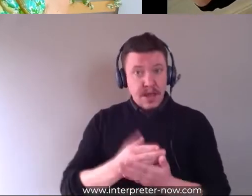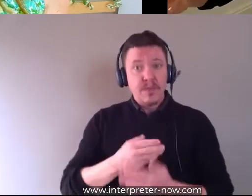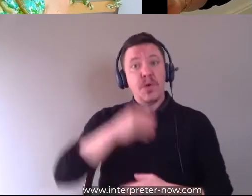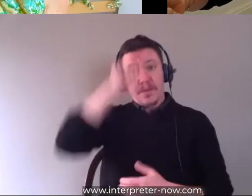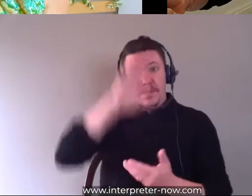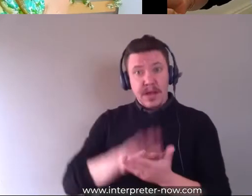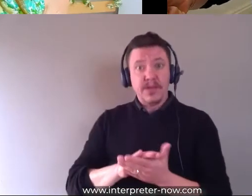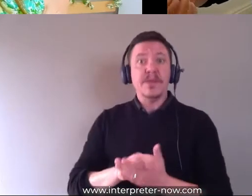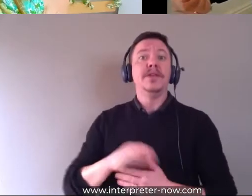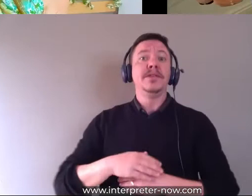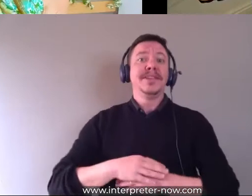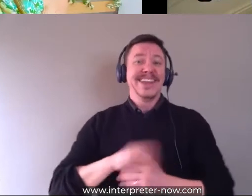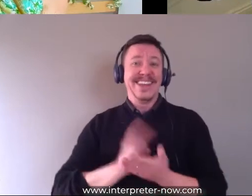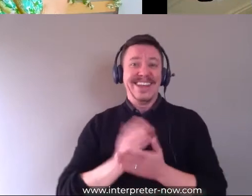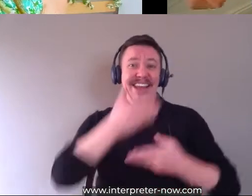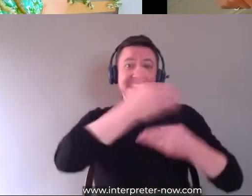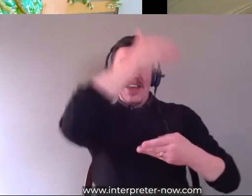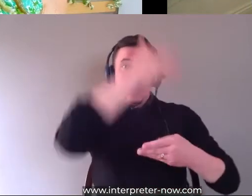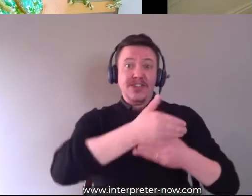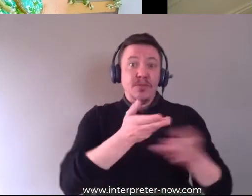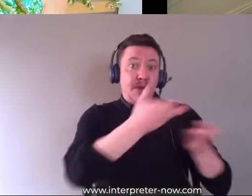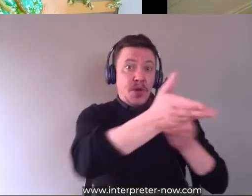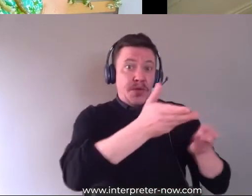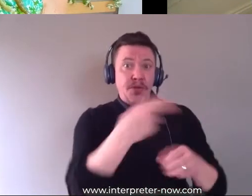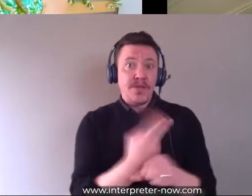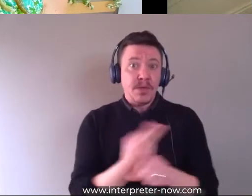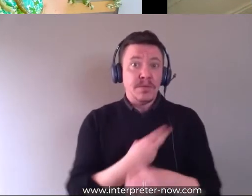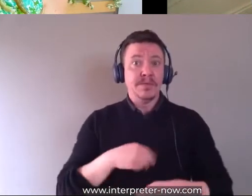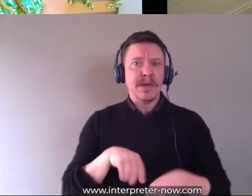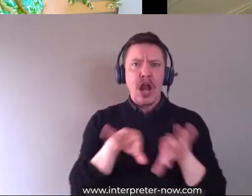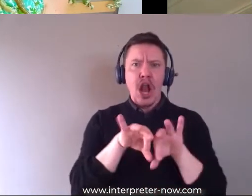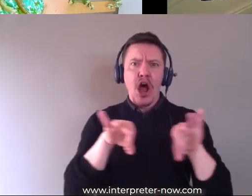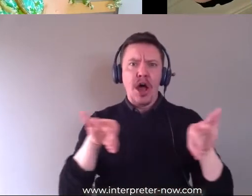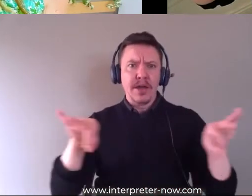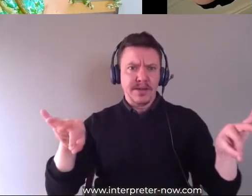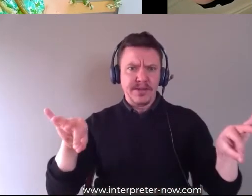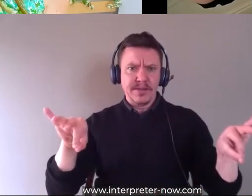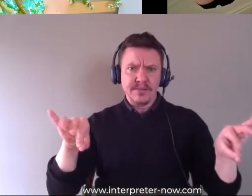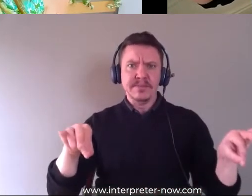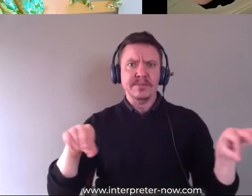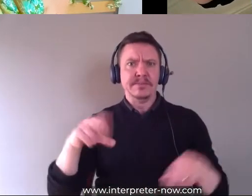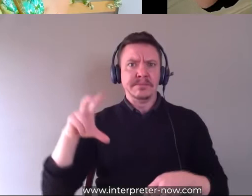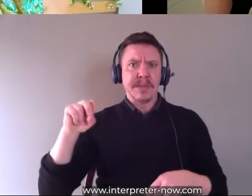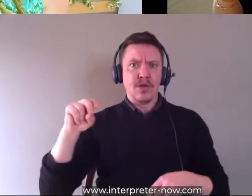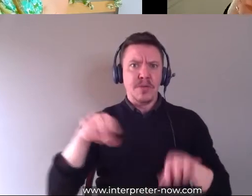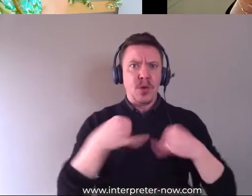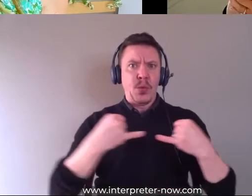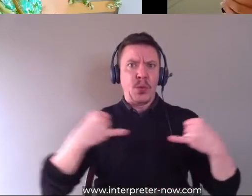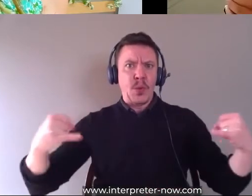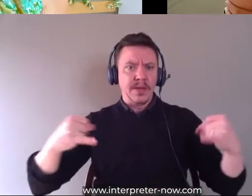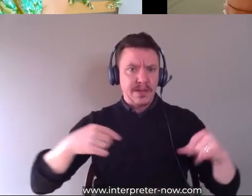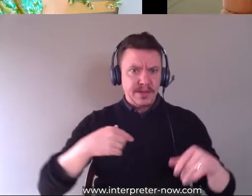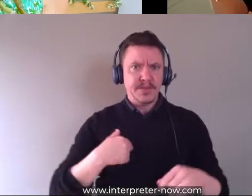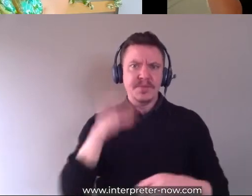serve it out of our kitchen window with a very long extended like grabber hand that was an arm. It looked like